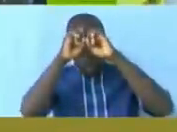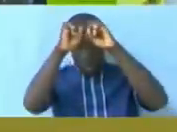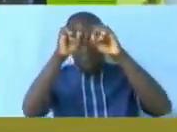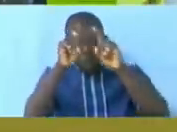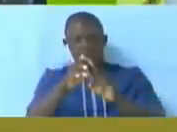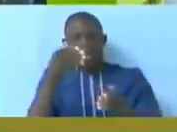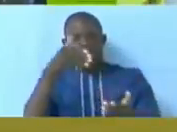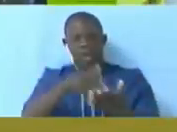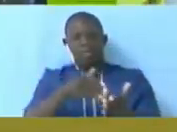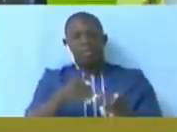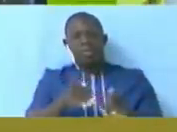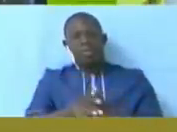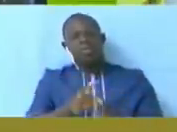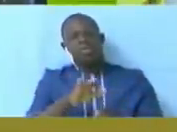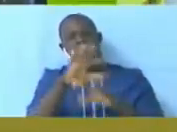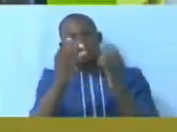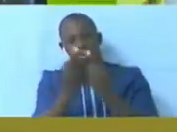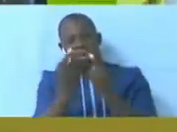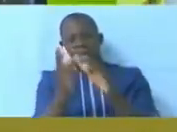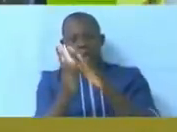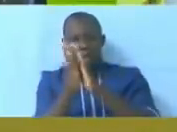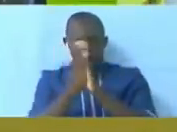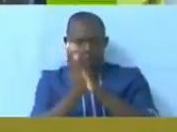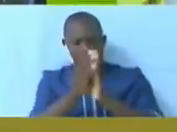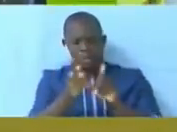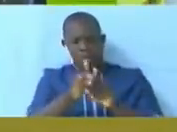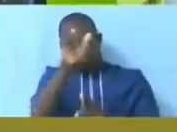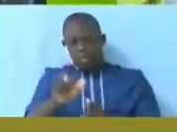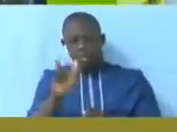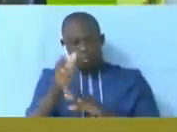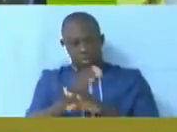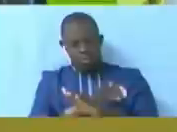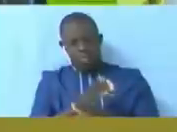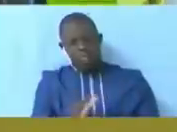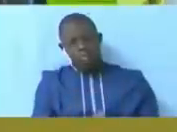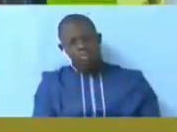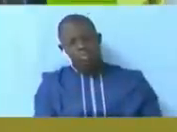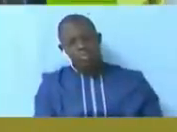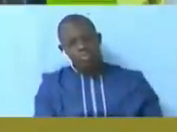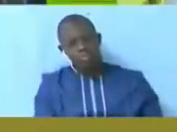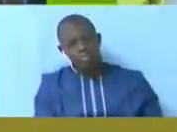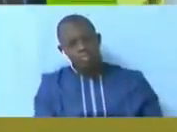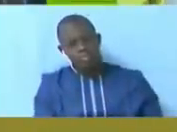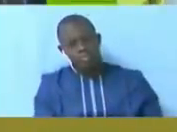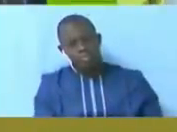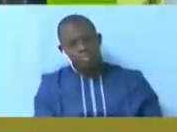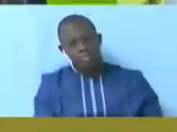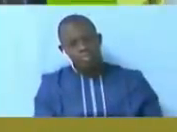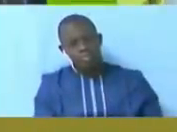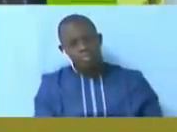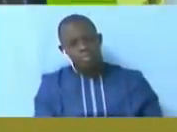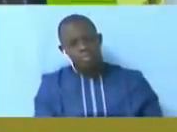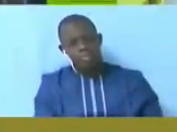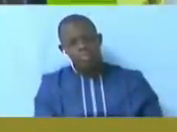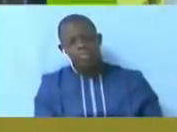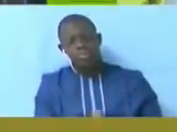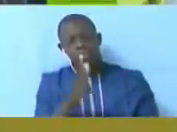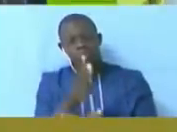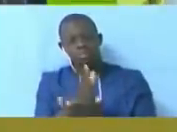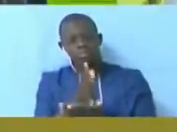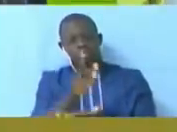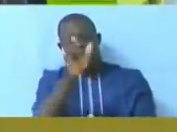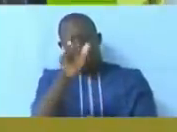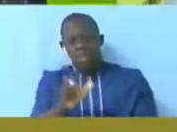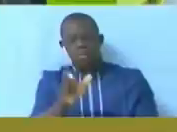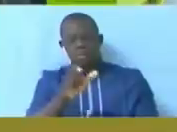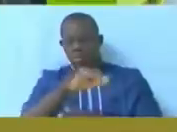la karola waranto mende tumiro de mo kanga ni arai tumiro nati na mo kanga kiti dlaro. And the witnesses for the prosecution have